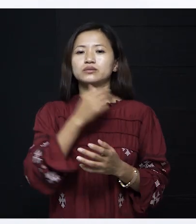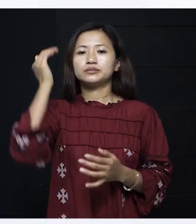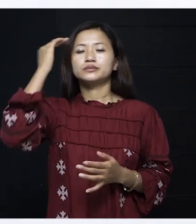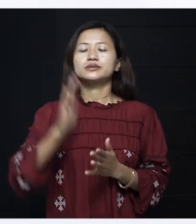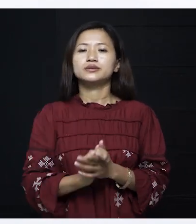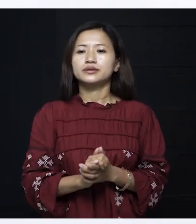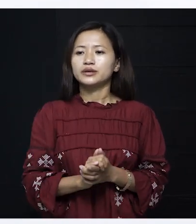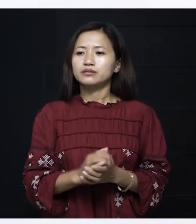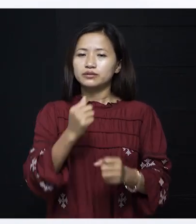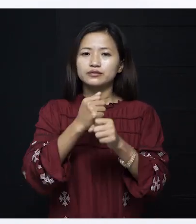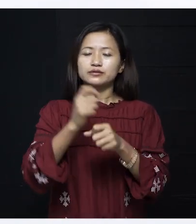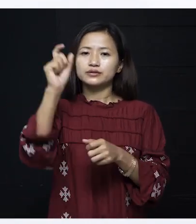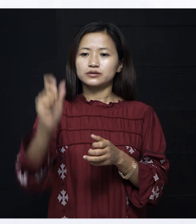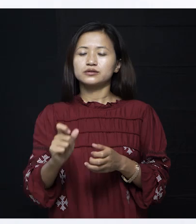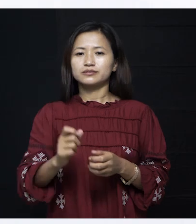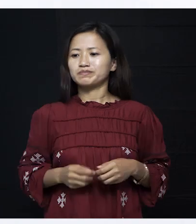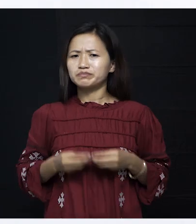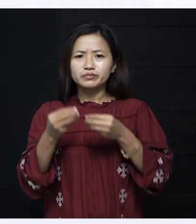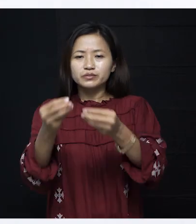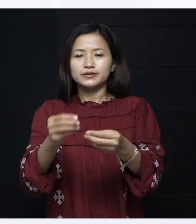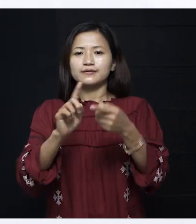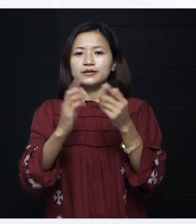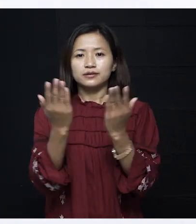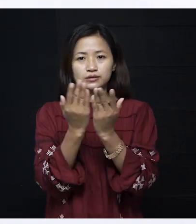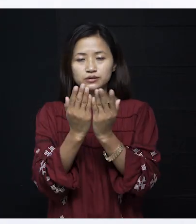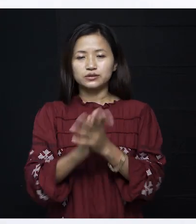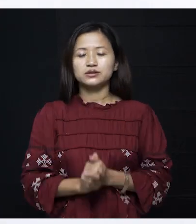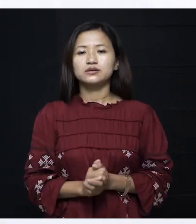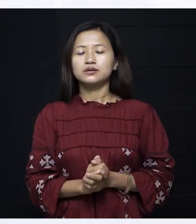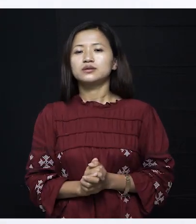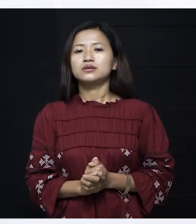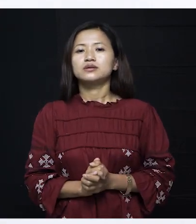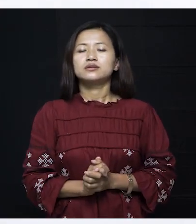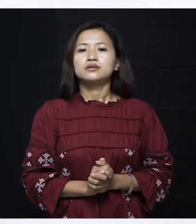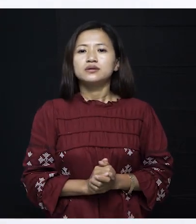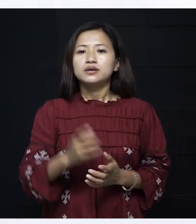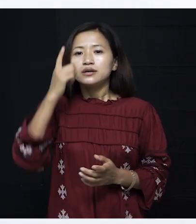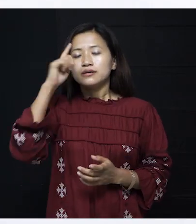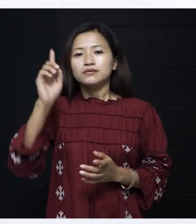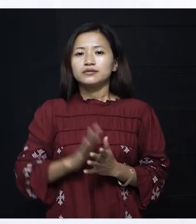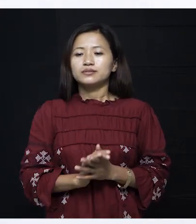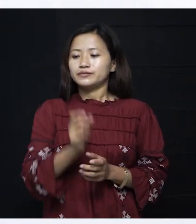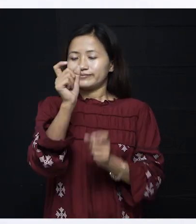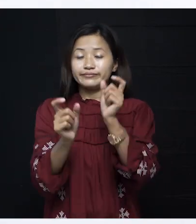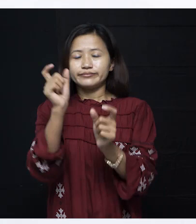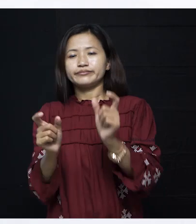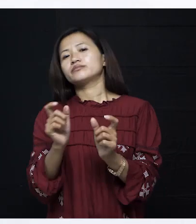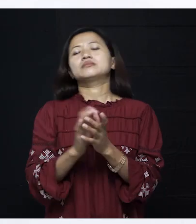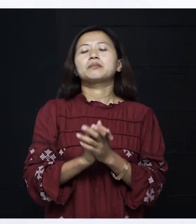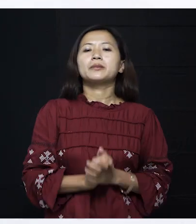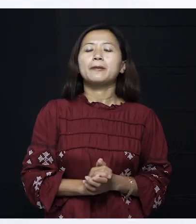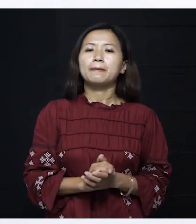the government needs to provide education, isn't it? The government needs to provide education for the people, that is for